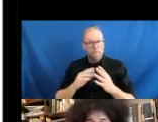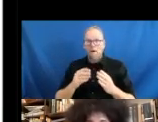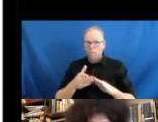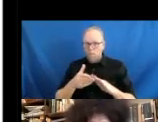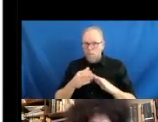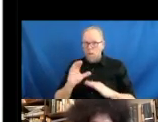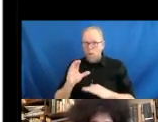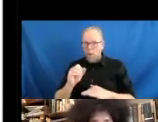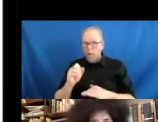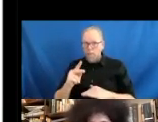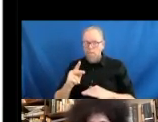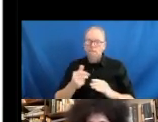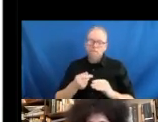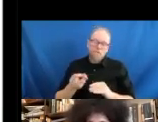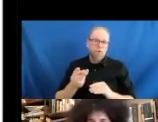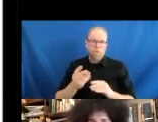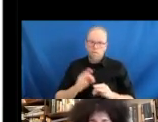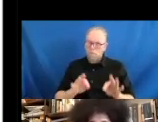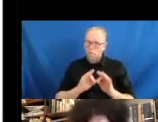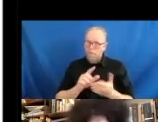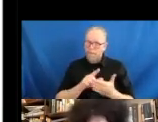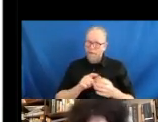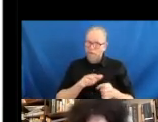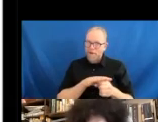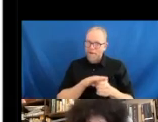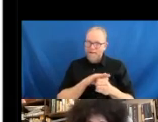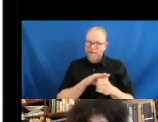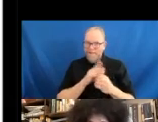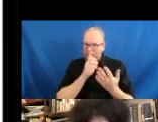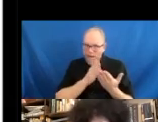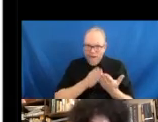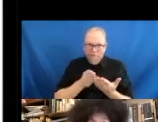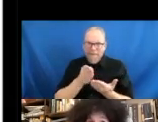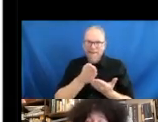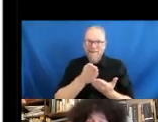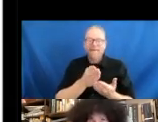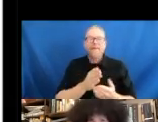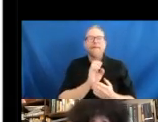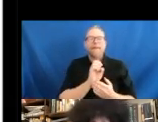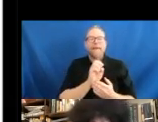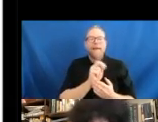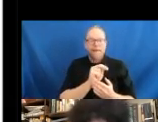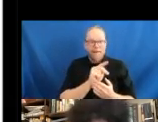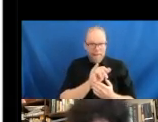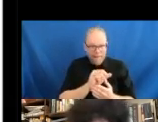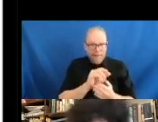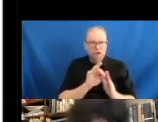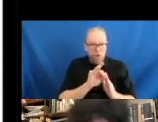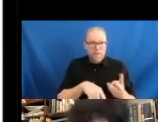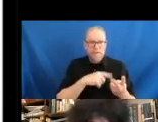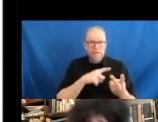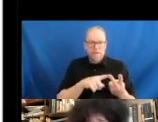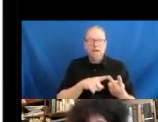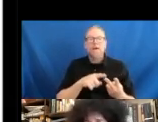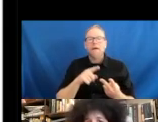are a few key legal areas to navigate, including entity choice, employment law,